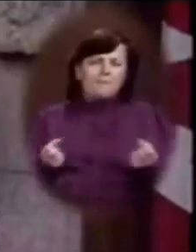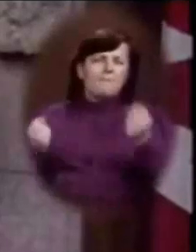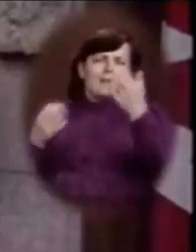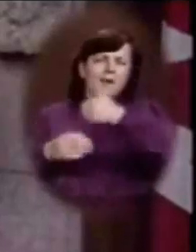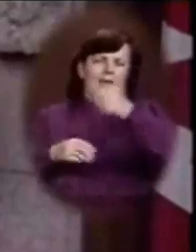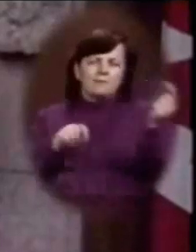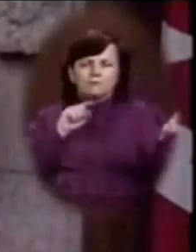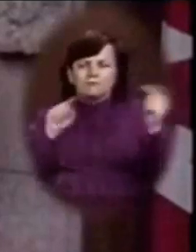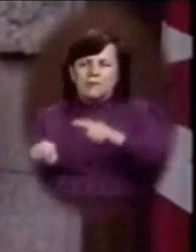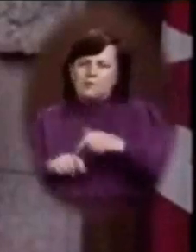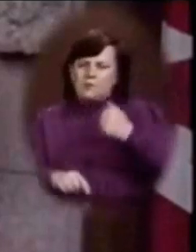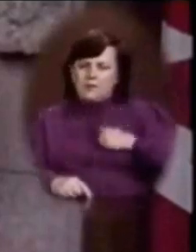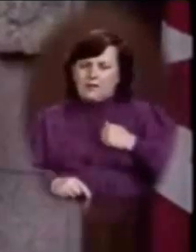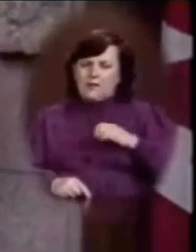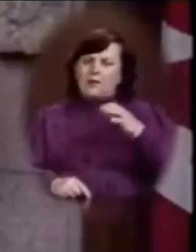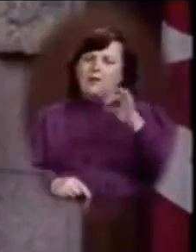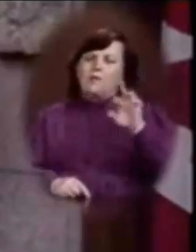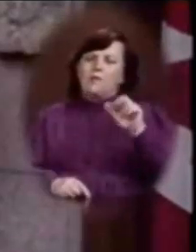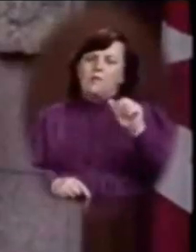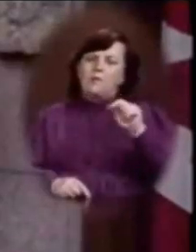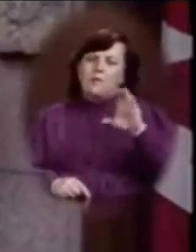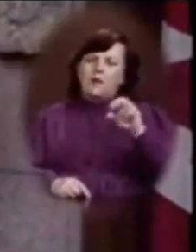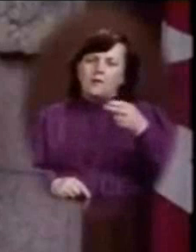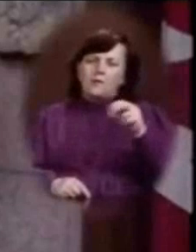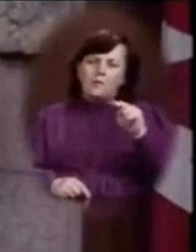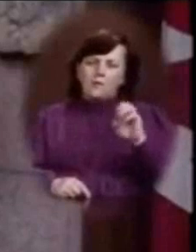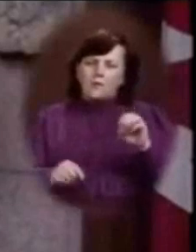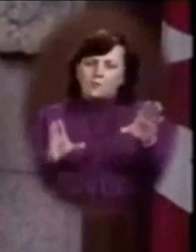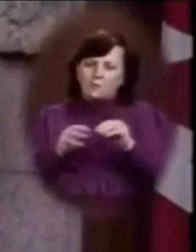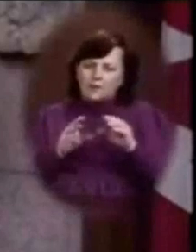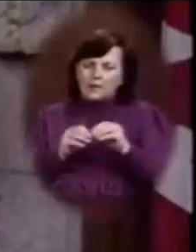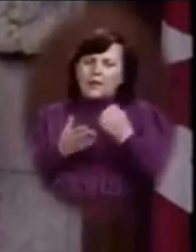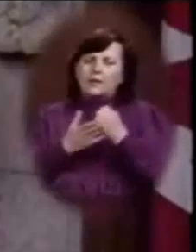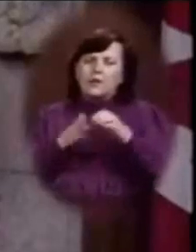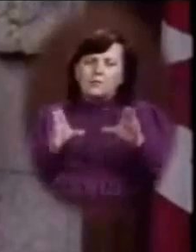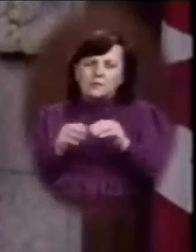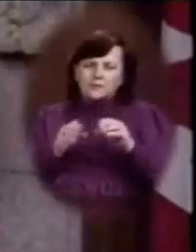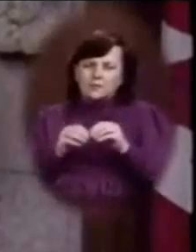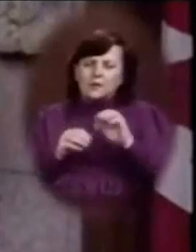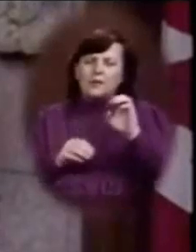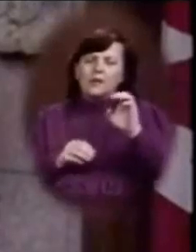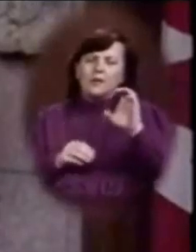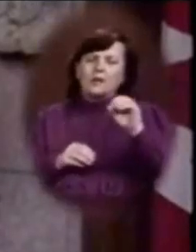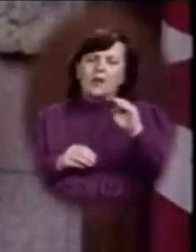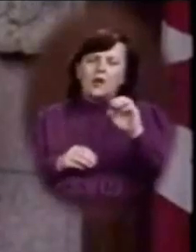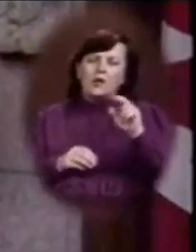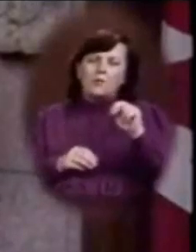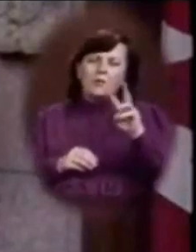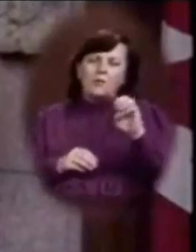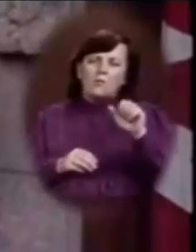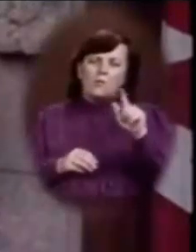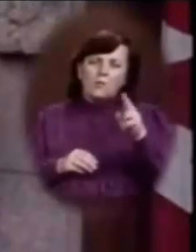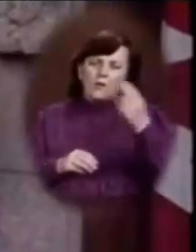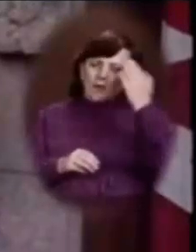The Francophone Summit, the Commonwealth Heads of Government meeting, the Economic Summit and the Winter Olympics.